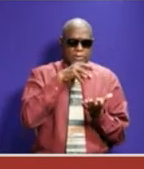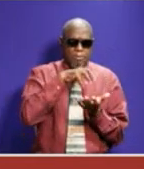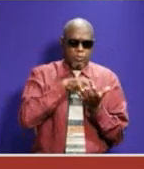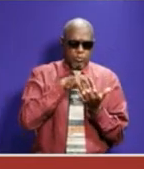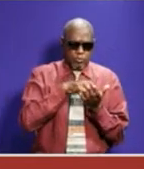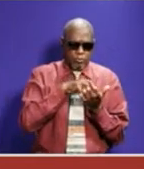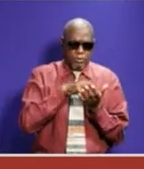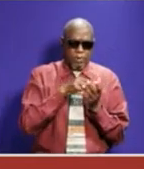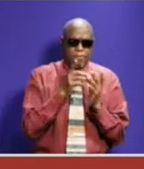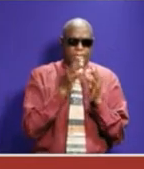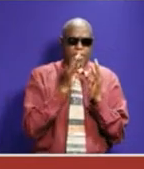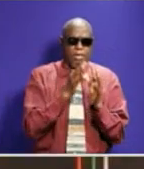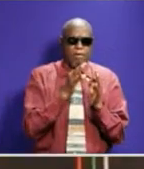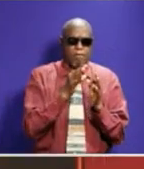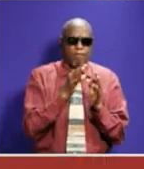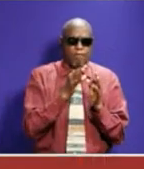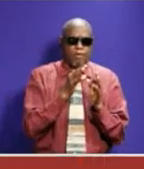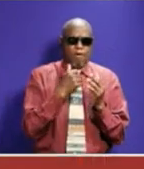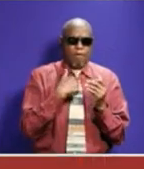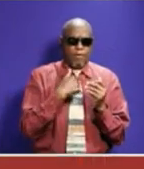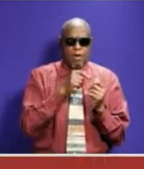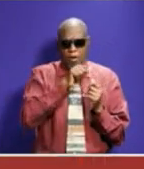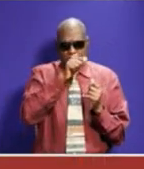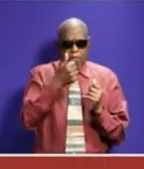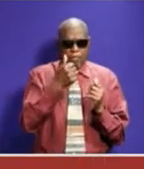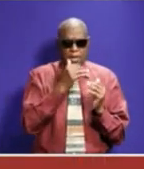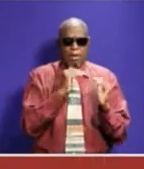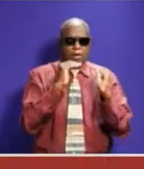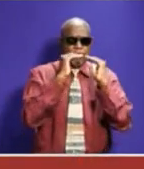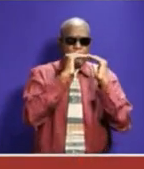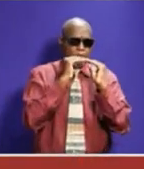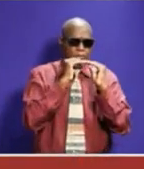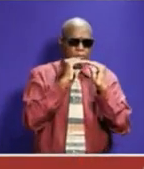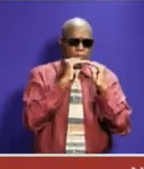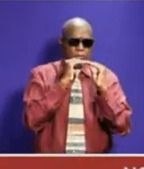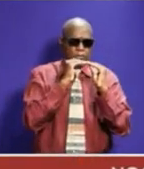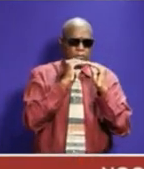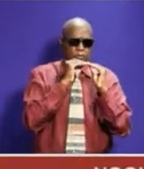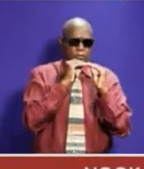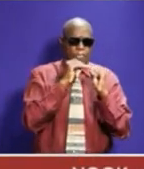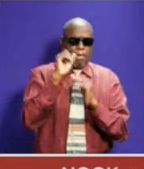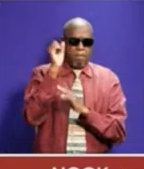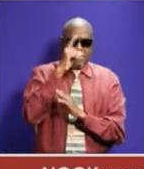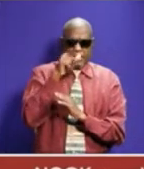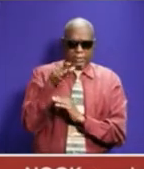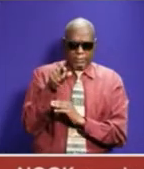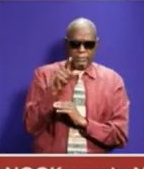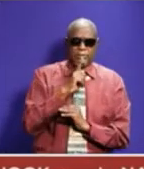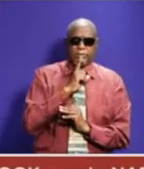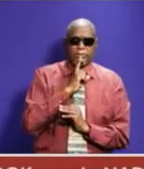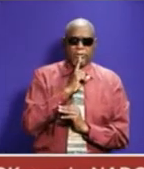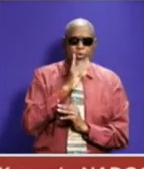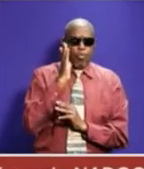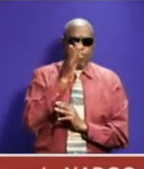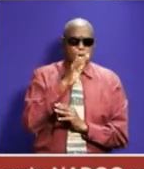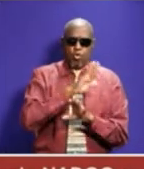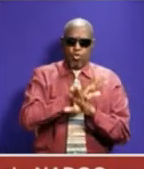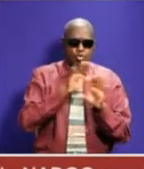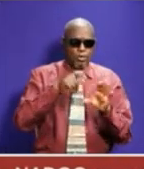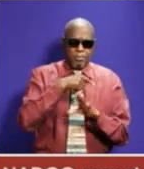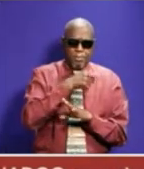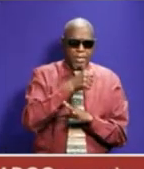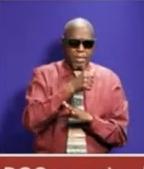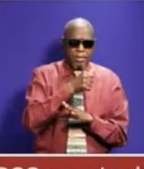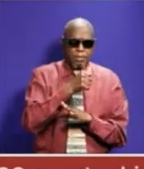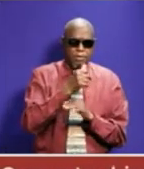assumed another dimension. That the whole president comes back and he says, will not pay,